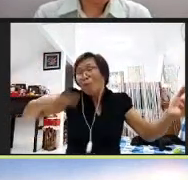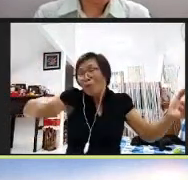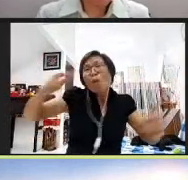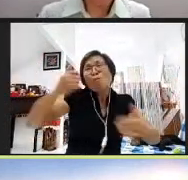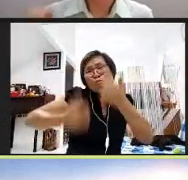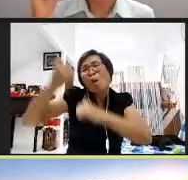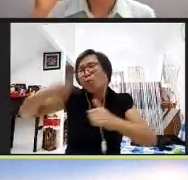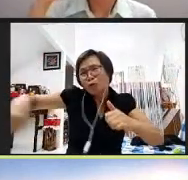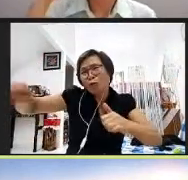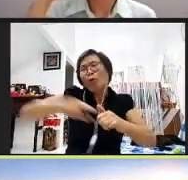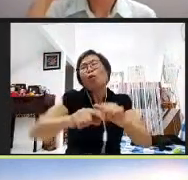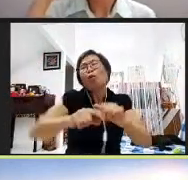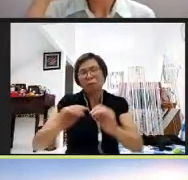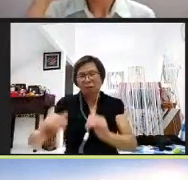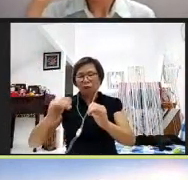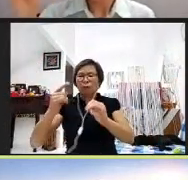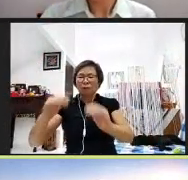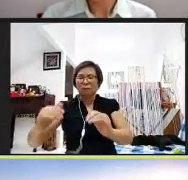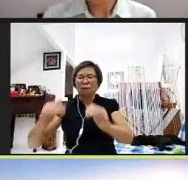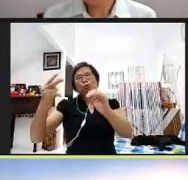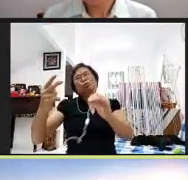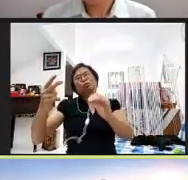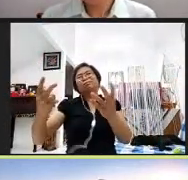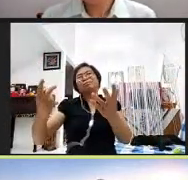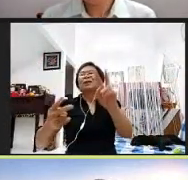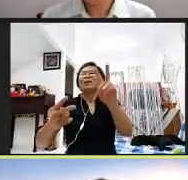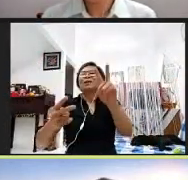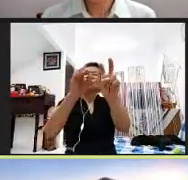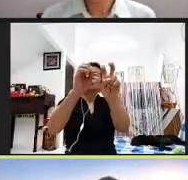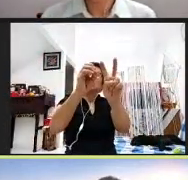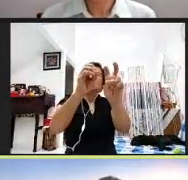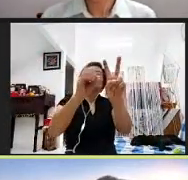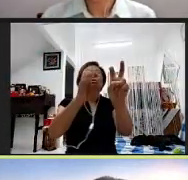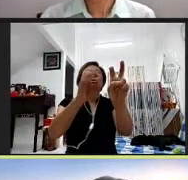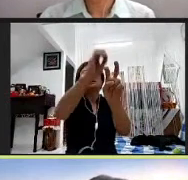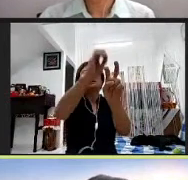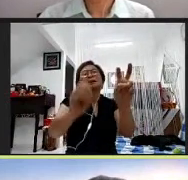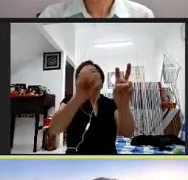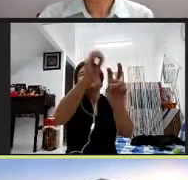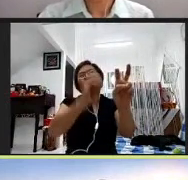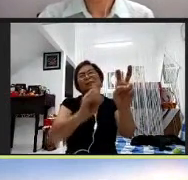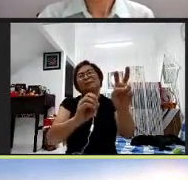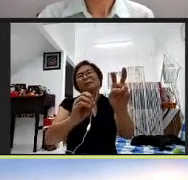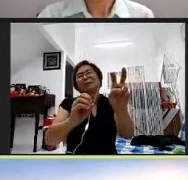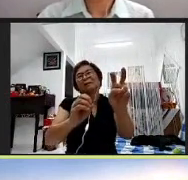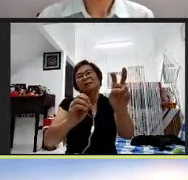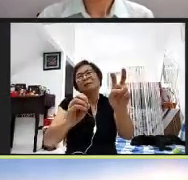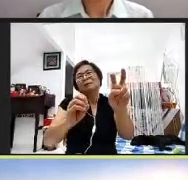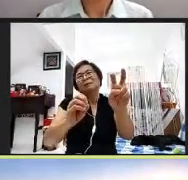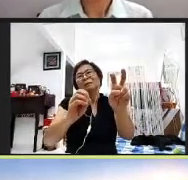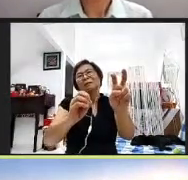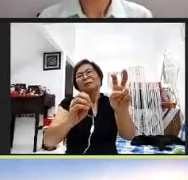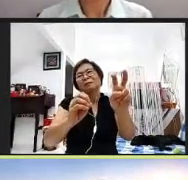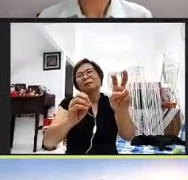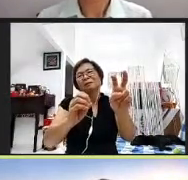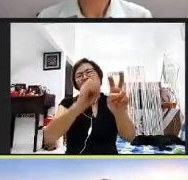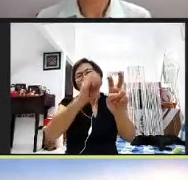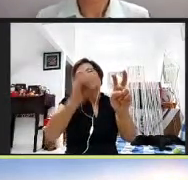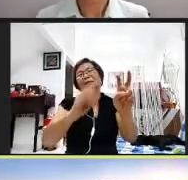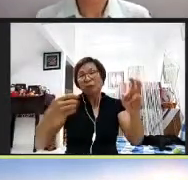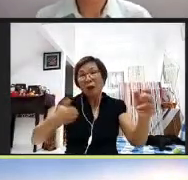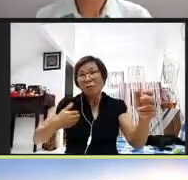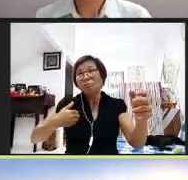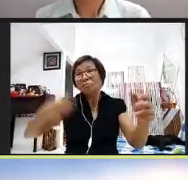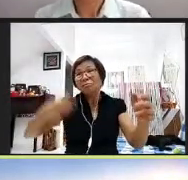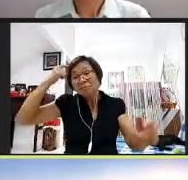but only 20%. I probably will be the lucky one, involve the 80%. Do you have this style of